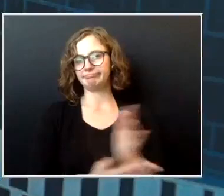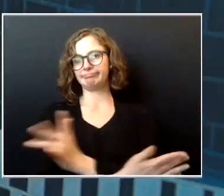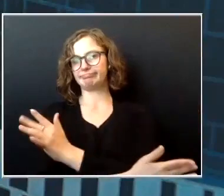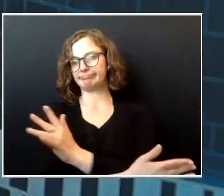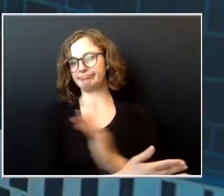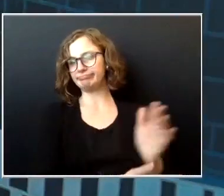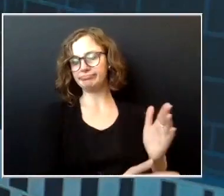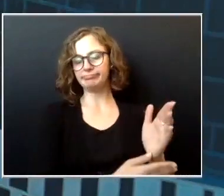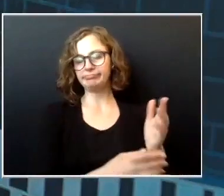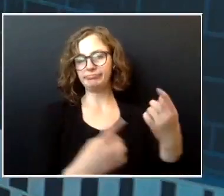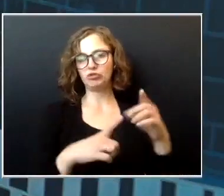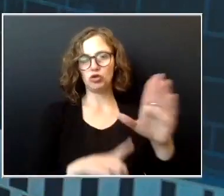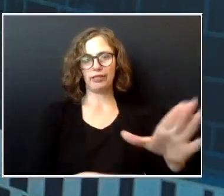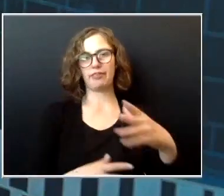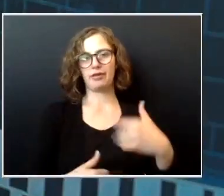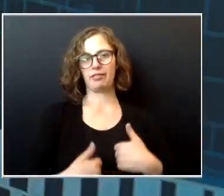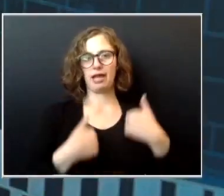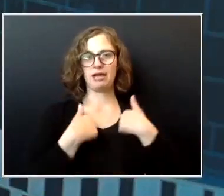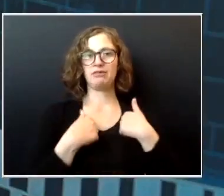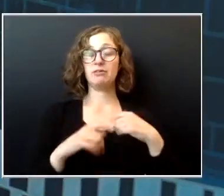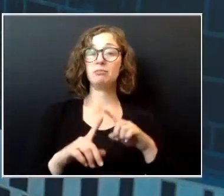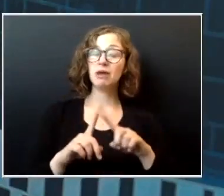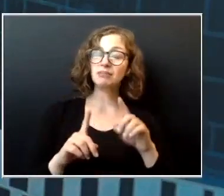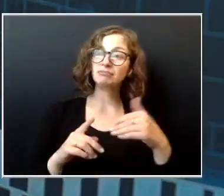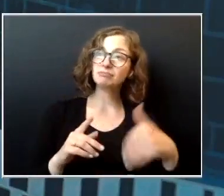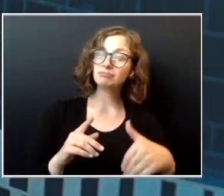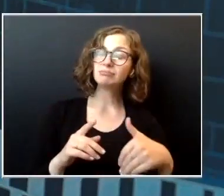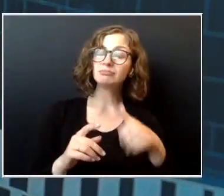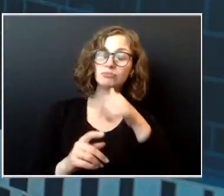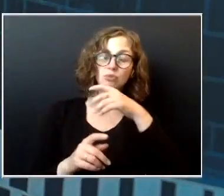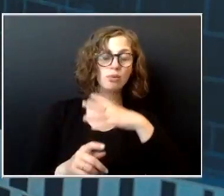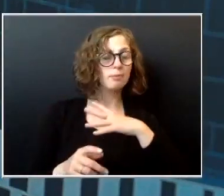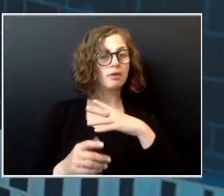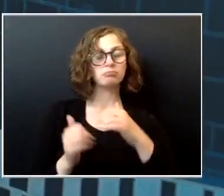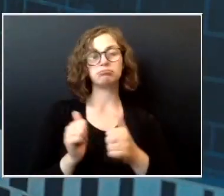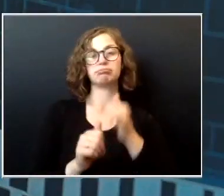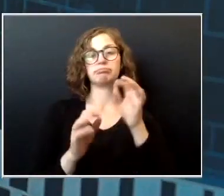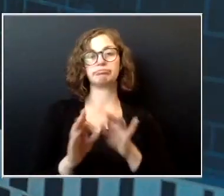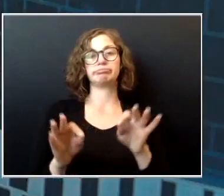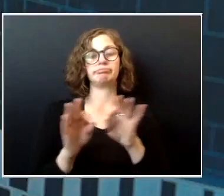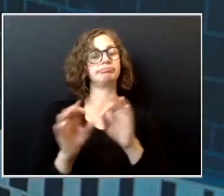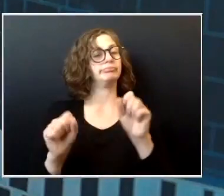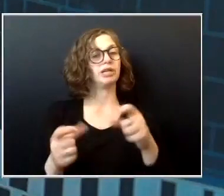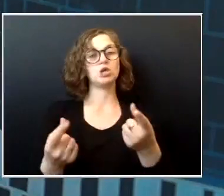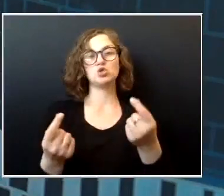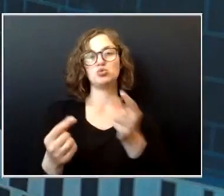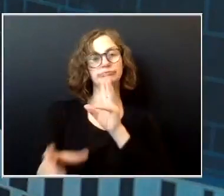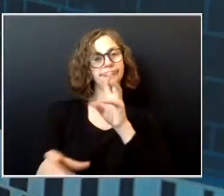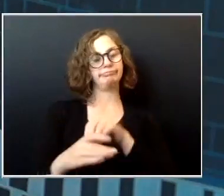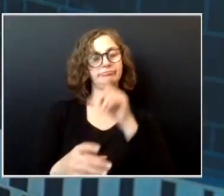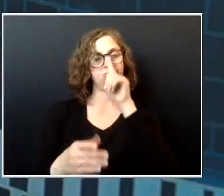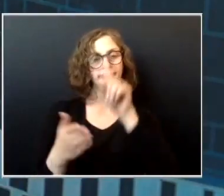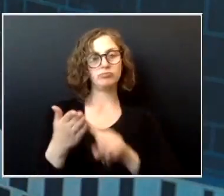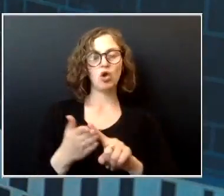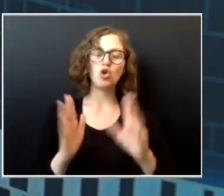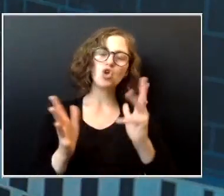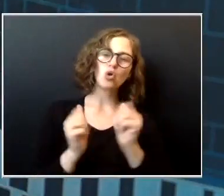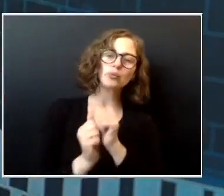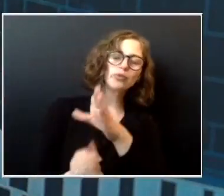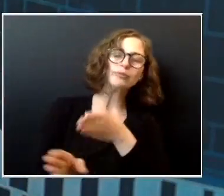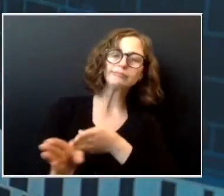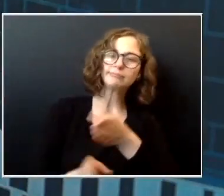think for women, the thing that you can do is get involved in research. Yep. Talk to your primary care physician, reach out to